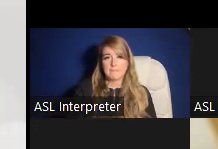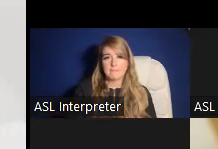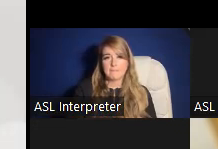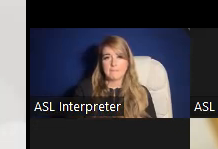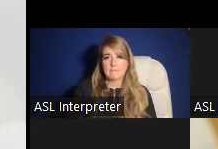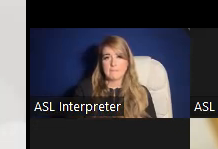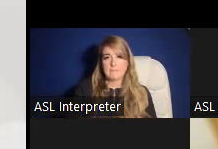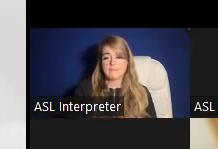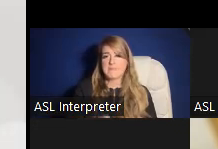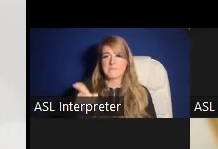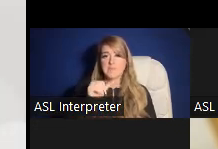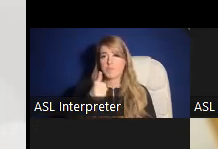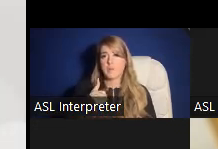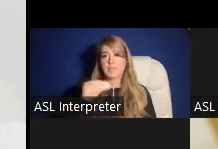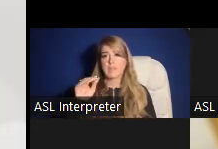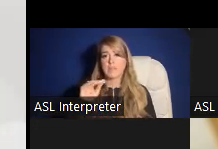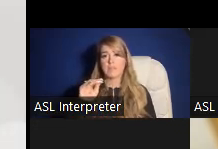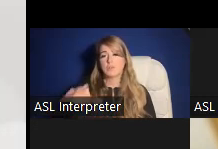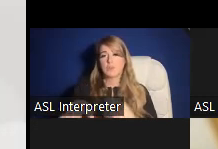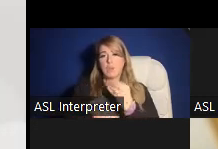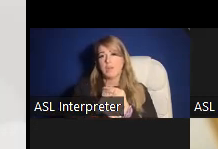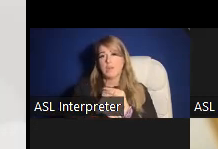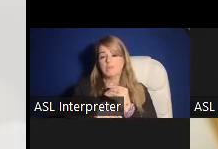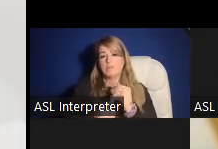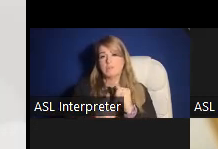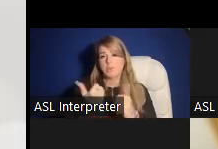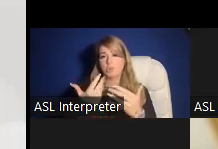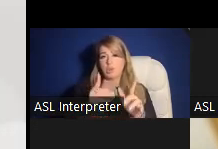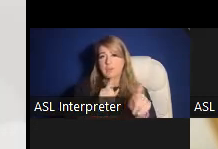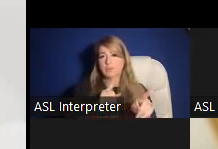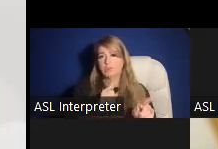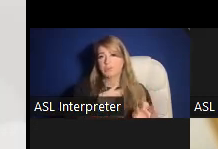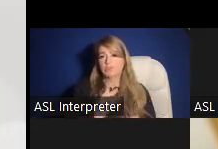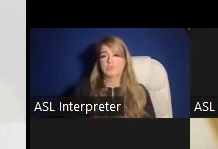I don't really have anything that hasn't been answered so far.